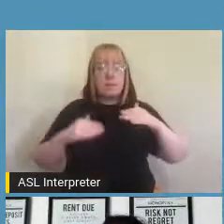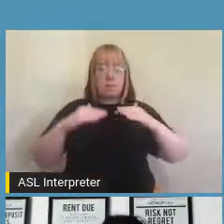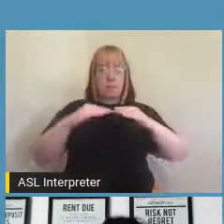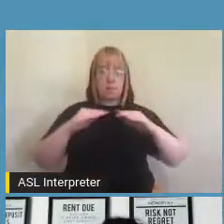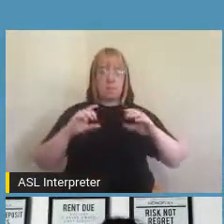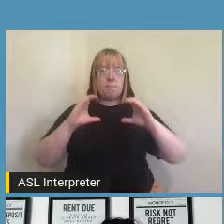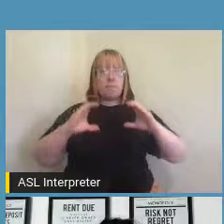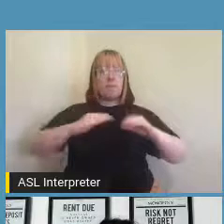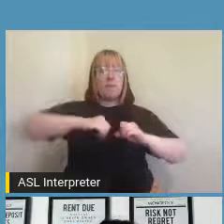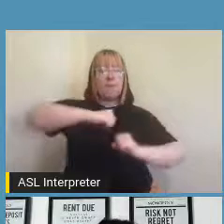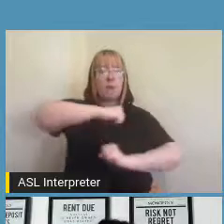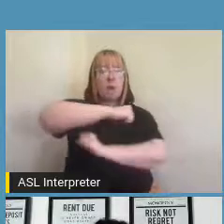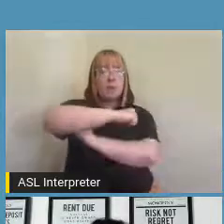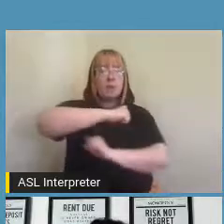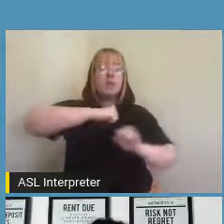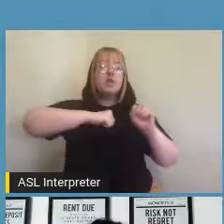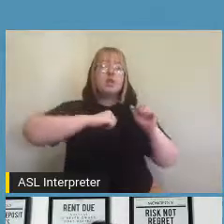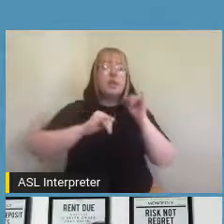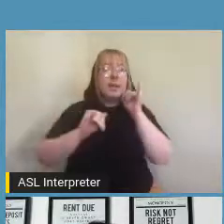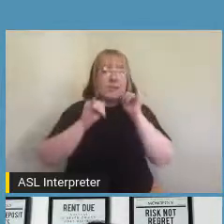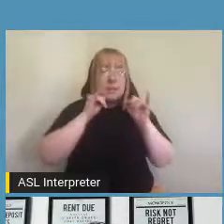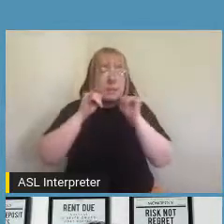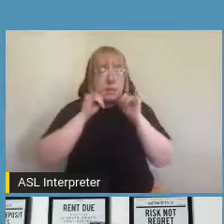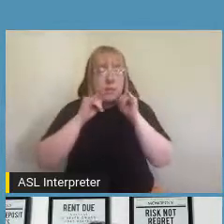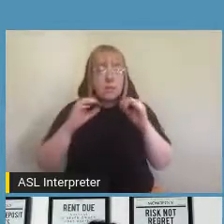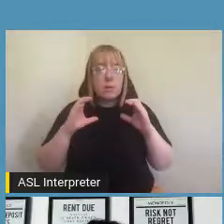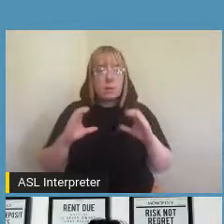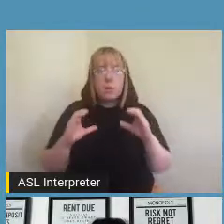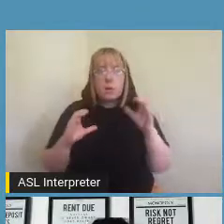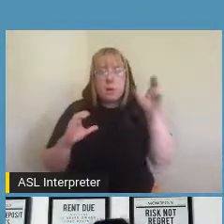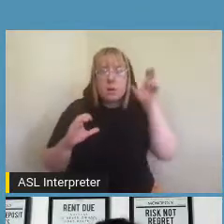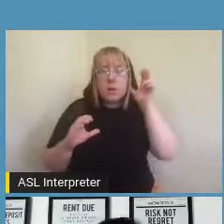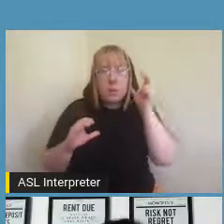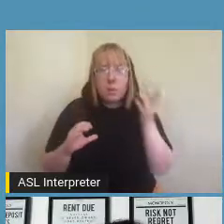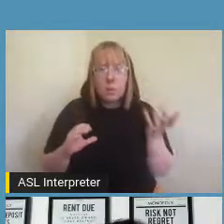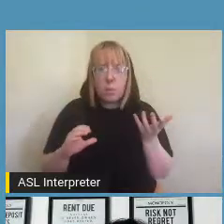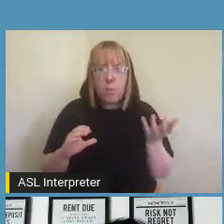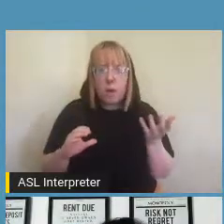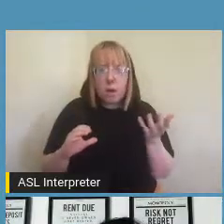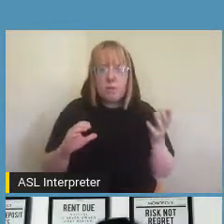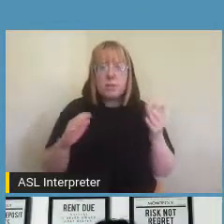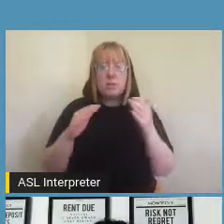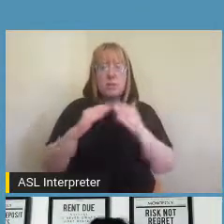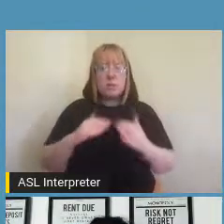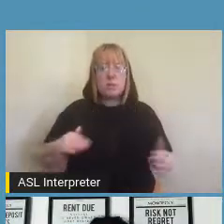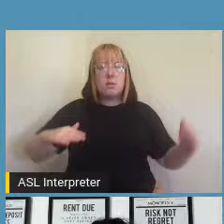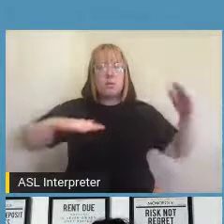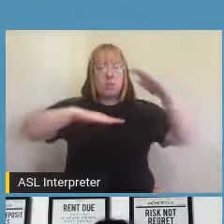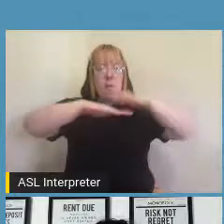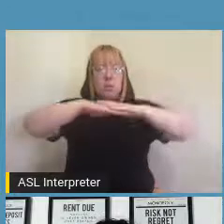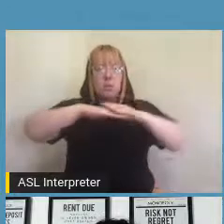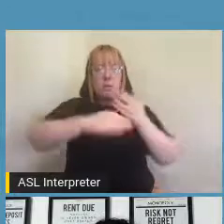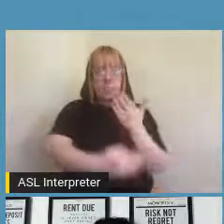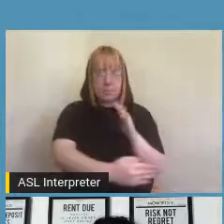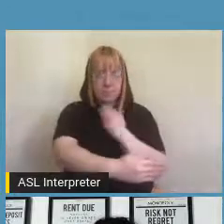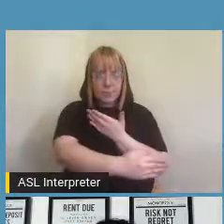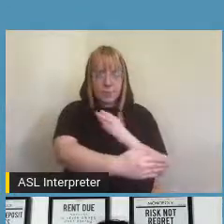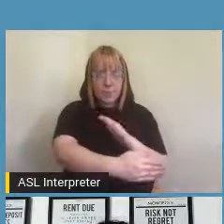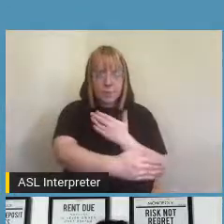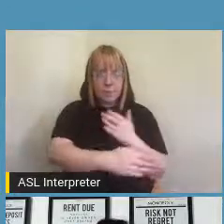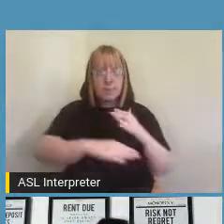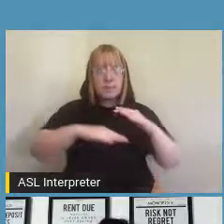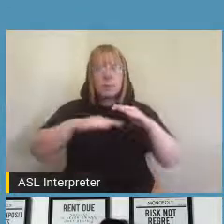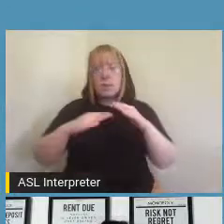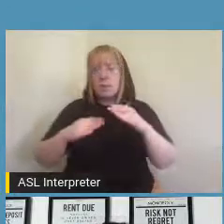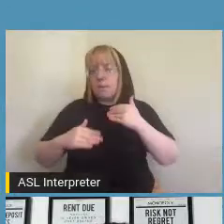are the talking heads? What are we actually hearing, right? Then the music. The music helps to set the